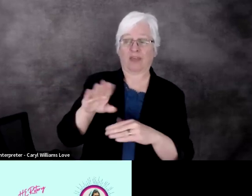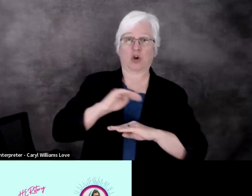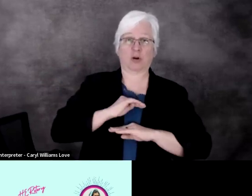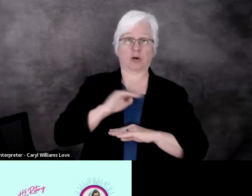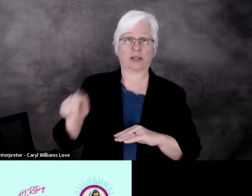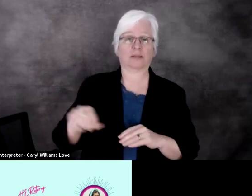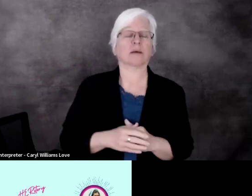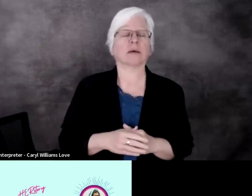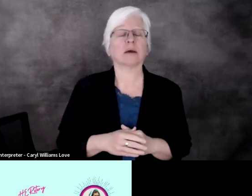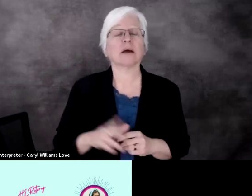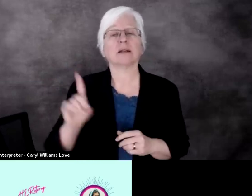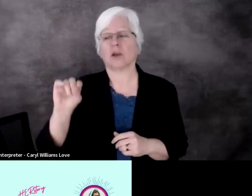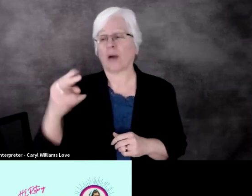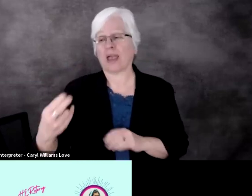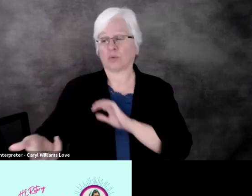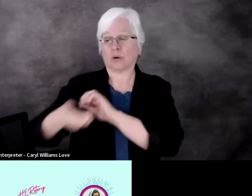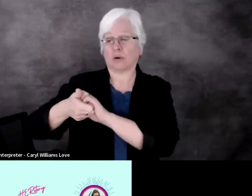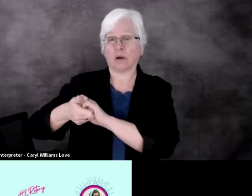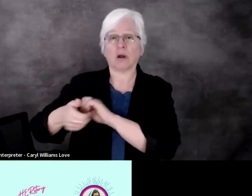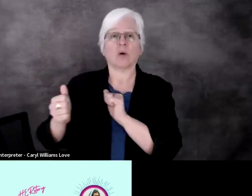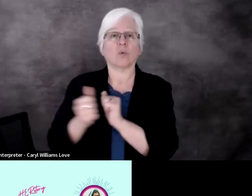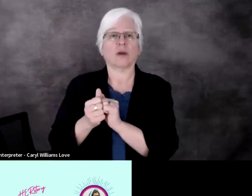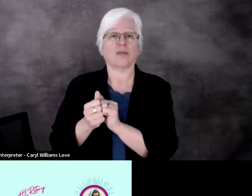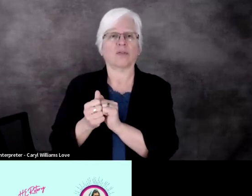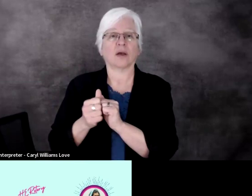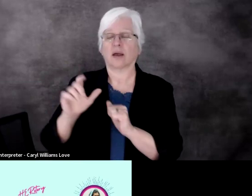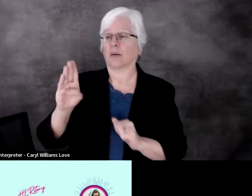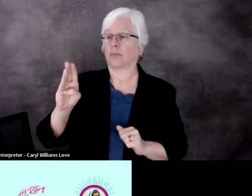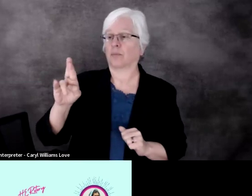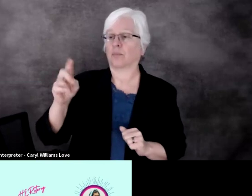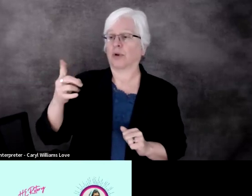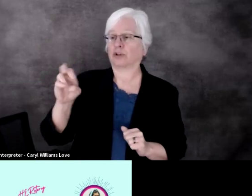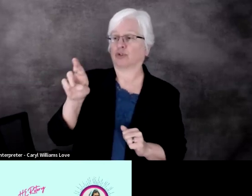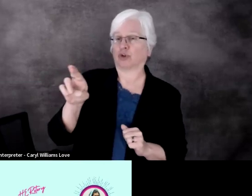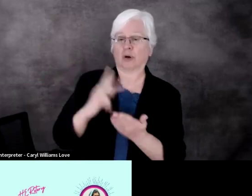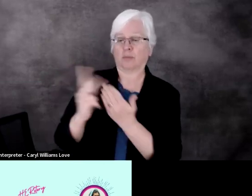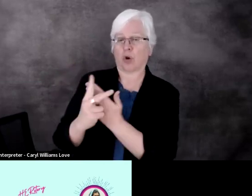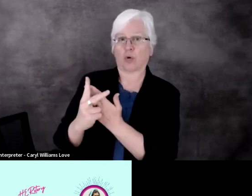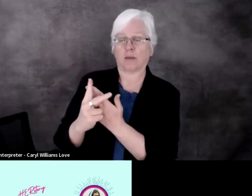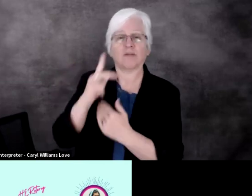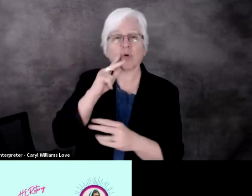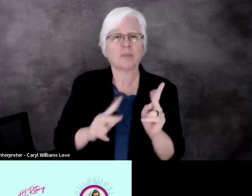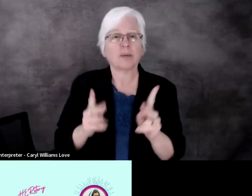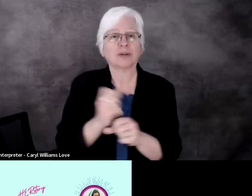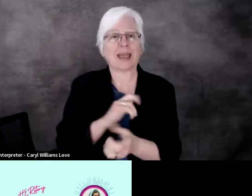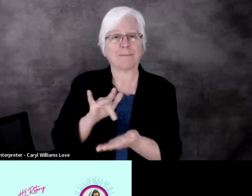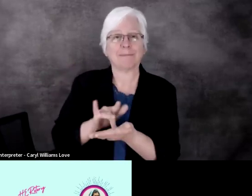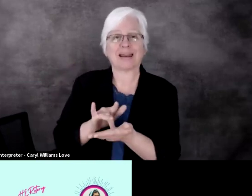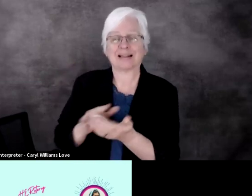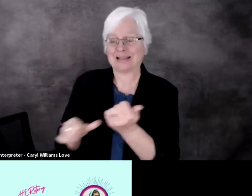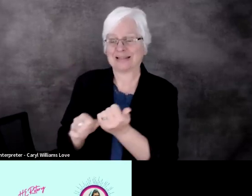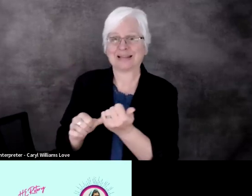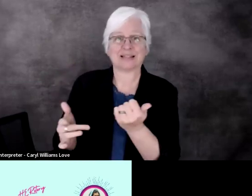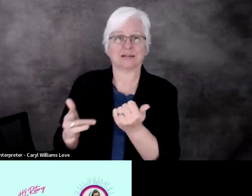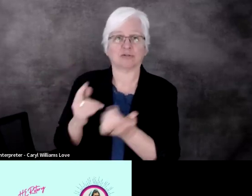with Department of Health, to launch a bridger program, we're calling it, for people to be able to get medically assisted treatment right in the ER and get dosed